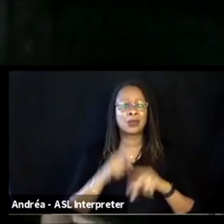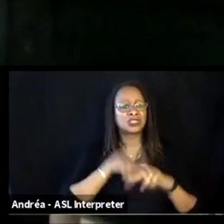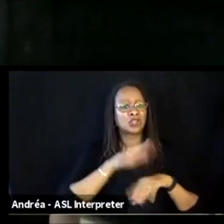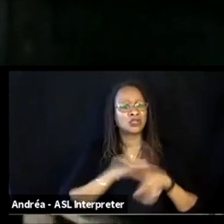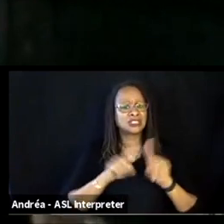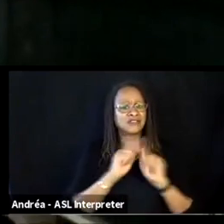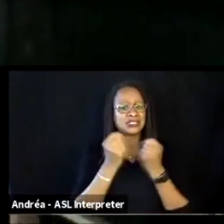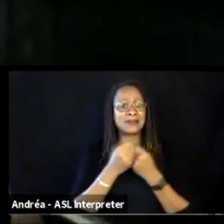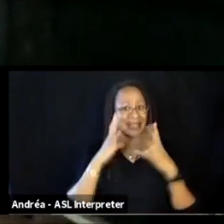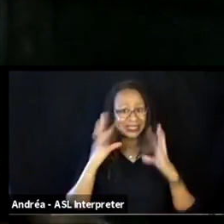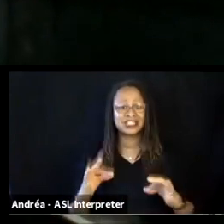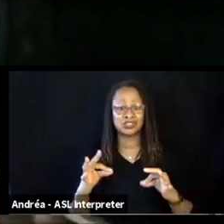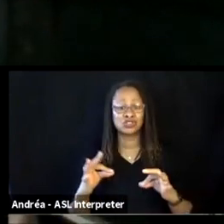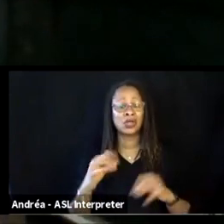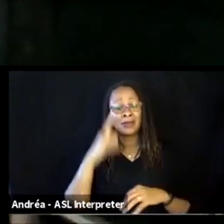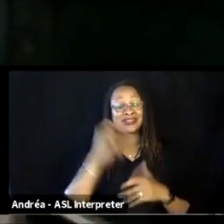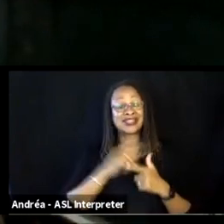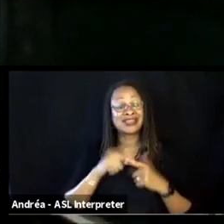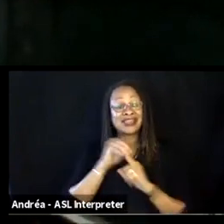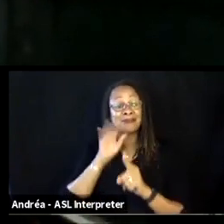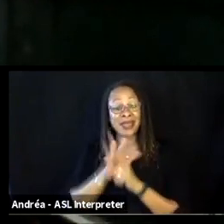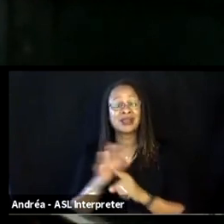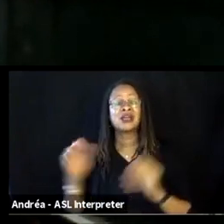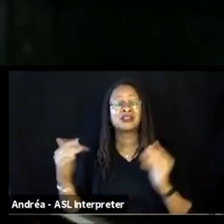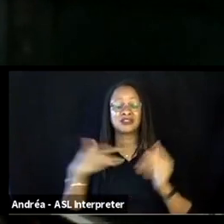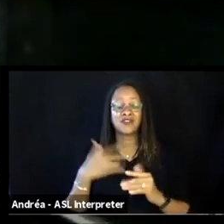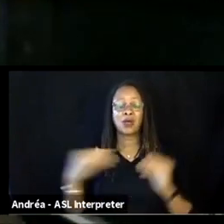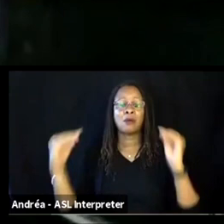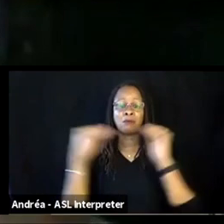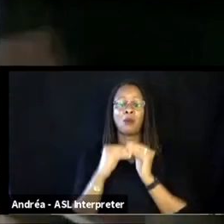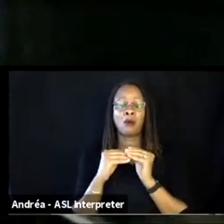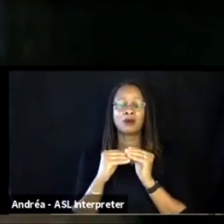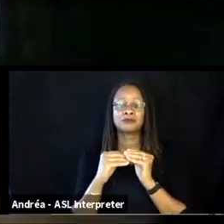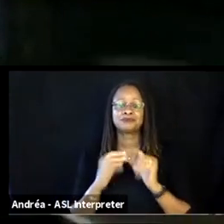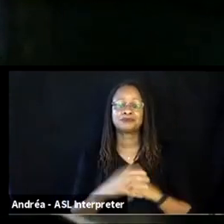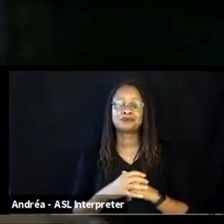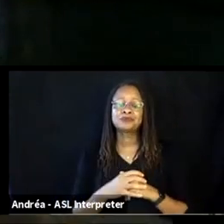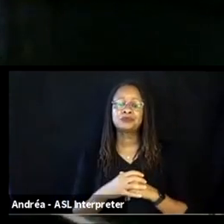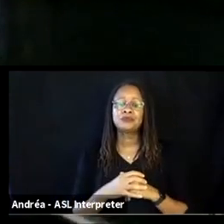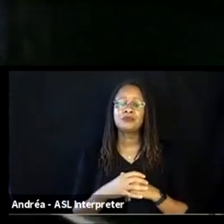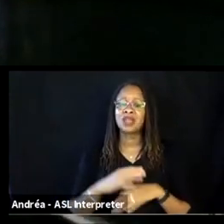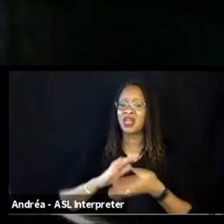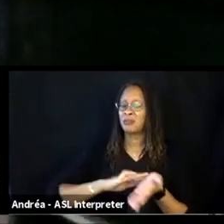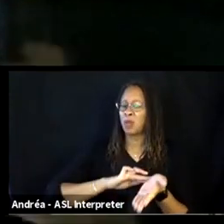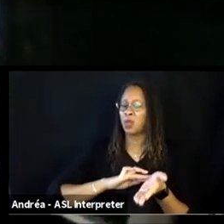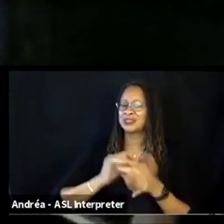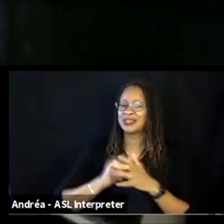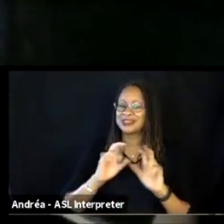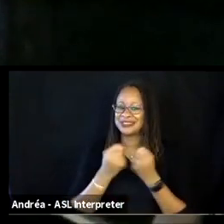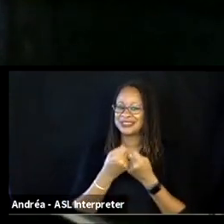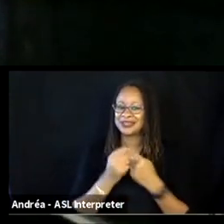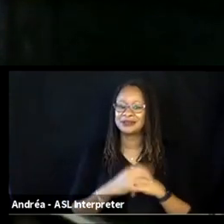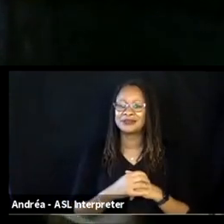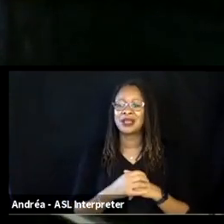and that's really intentional because then the impact is felt more, you can feel the pulse within that team. So mm-hmm. I sit on the